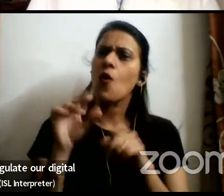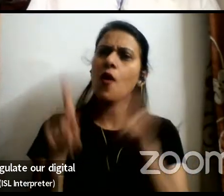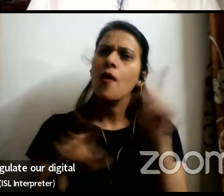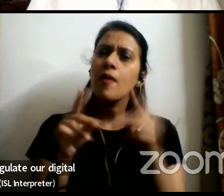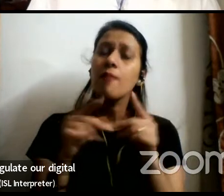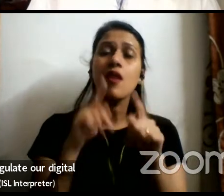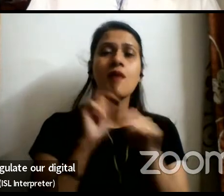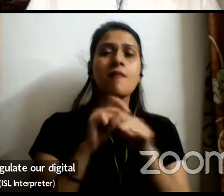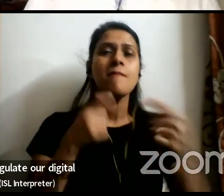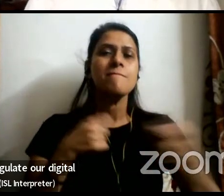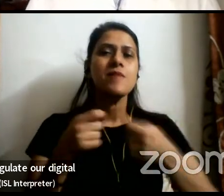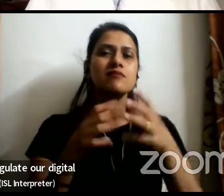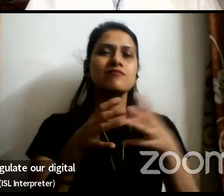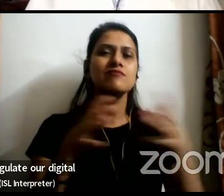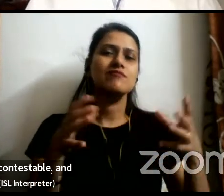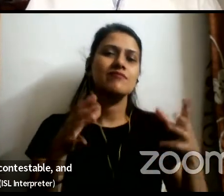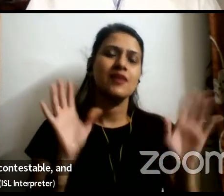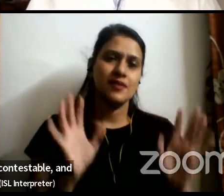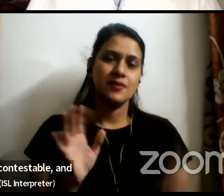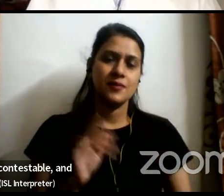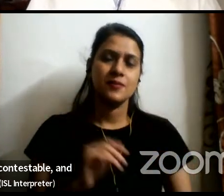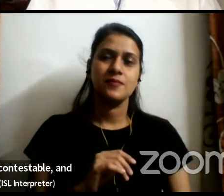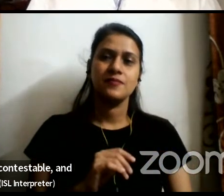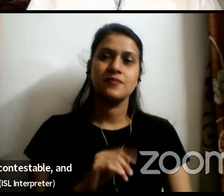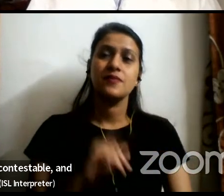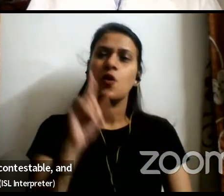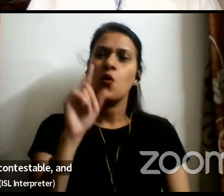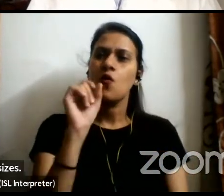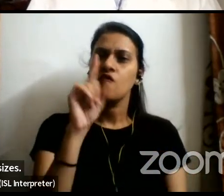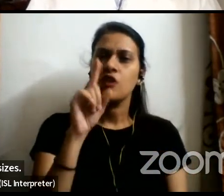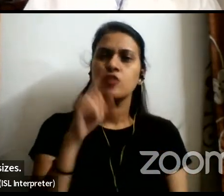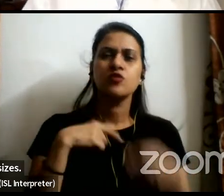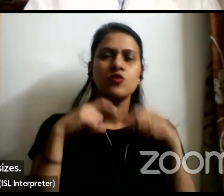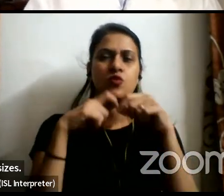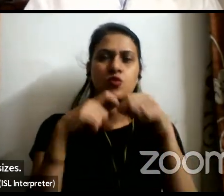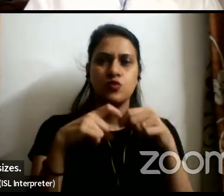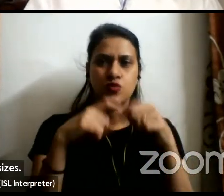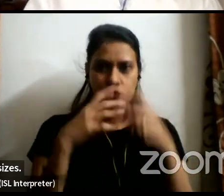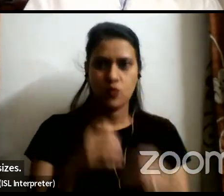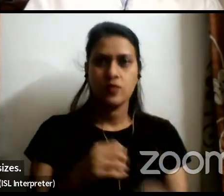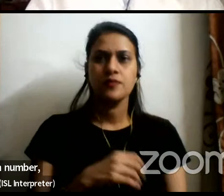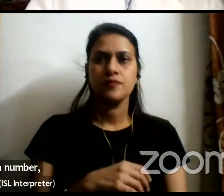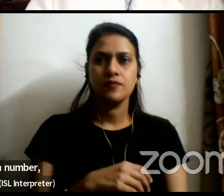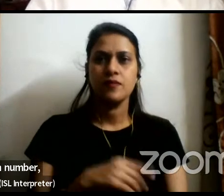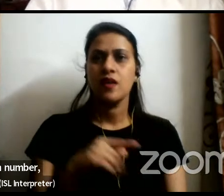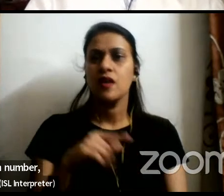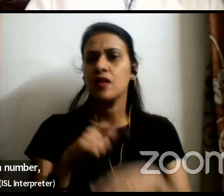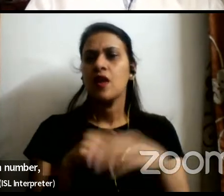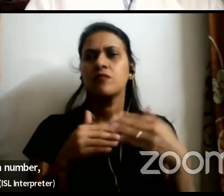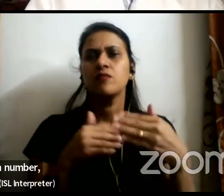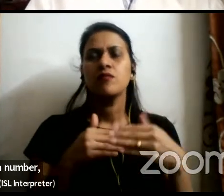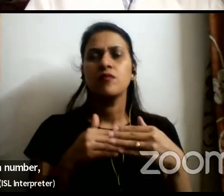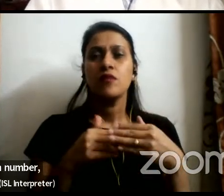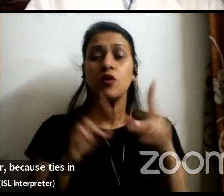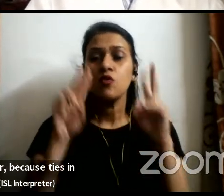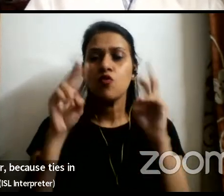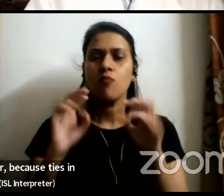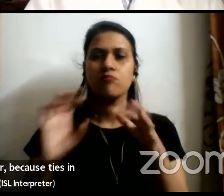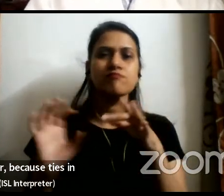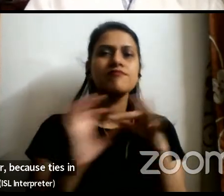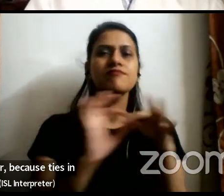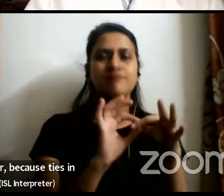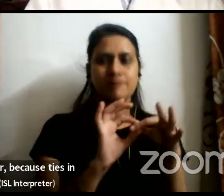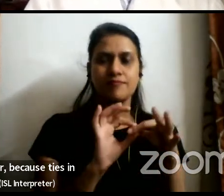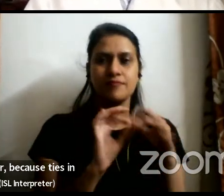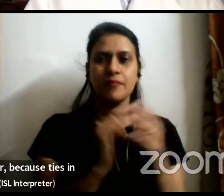businesses of all sizes. So, in the first question, Amber, because this ties in very closely with the theme of the book,